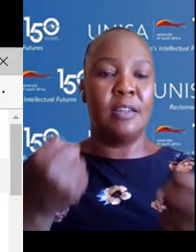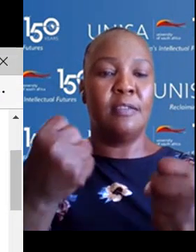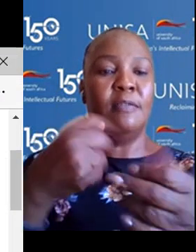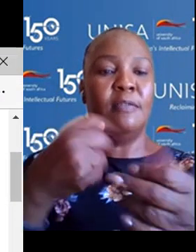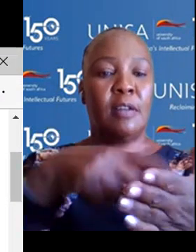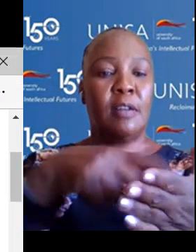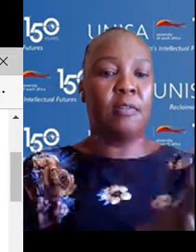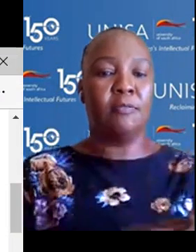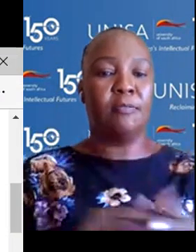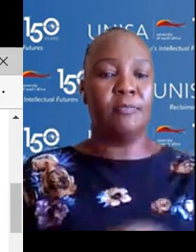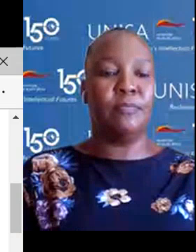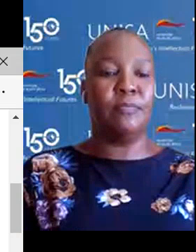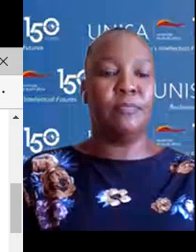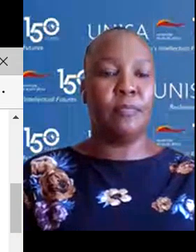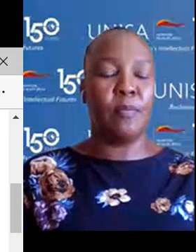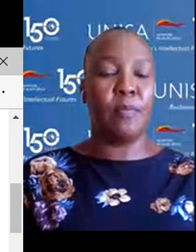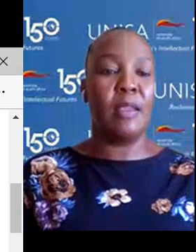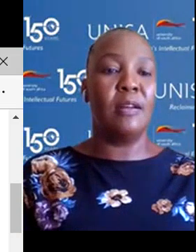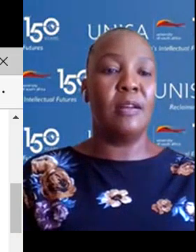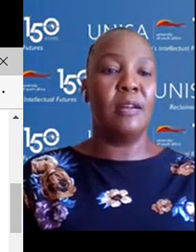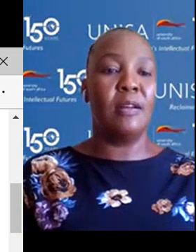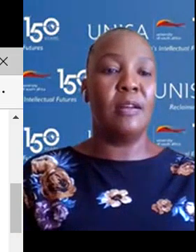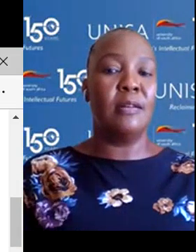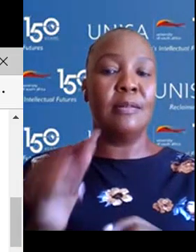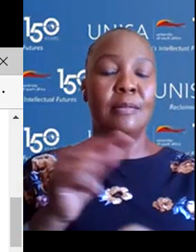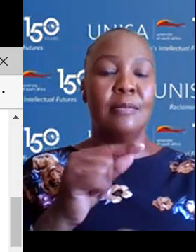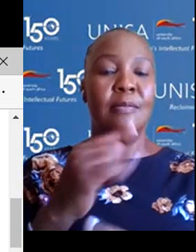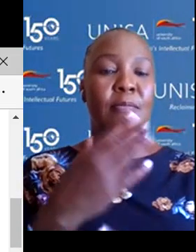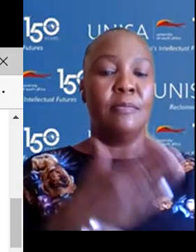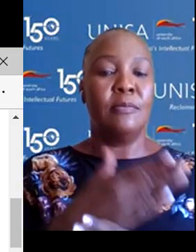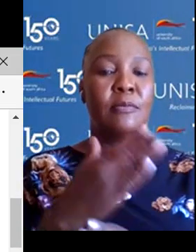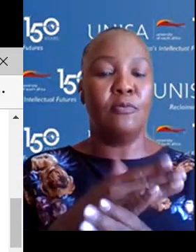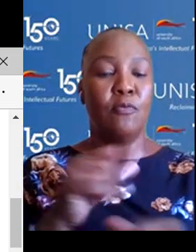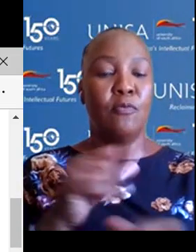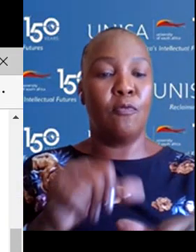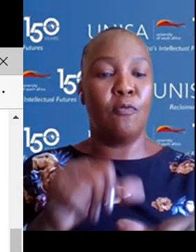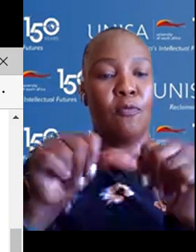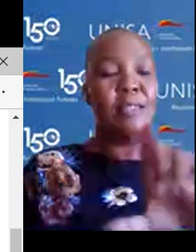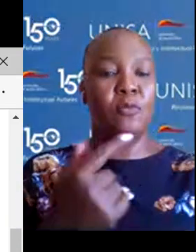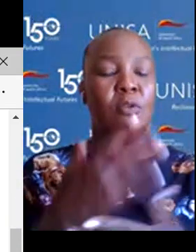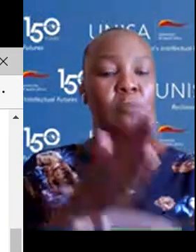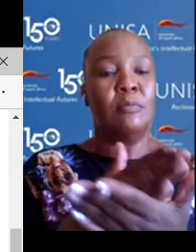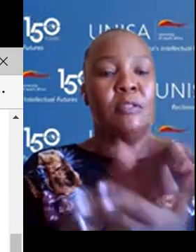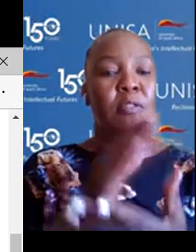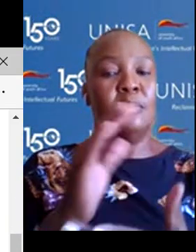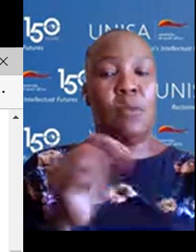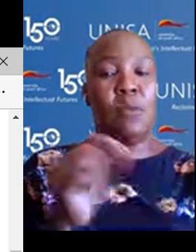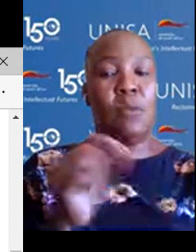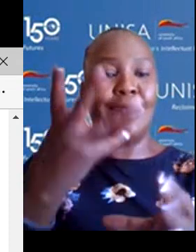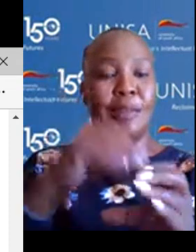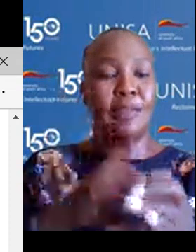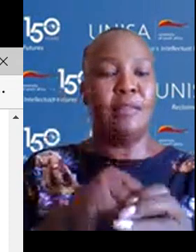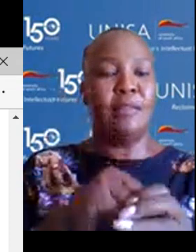OS as well. So just please make sure that you follow those steps just to make sure that you are signed in.